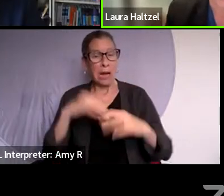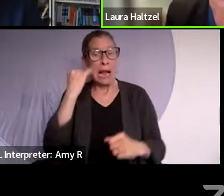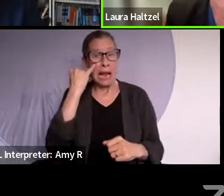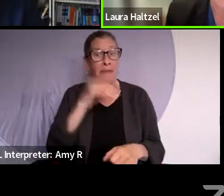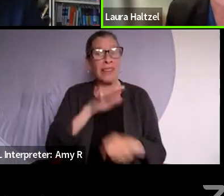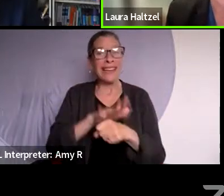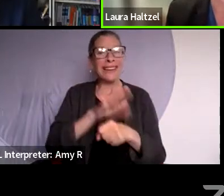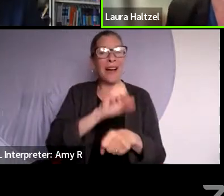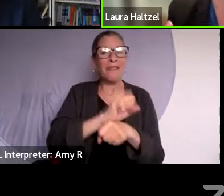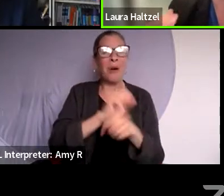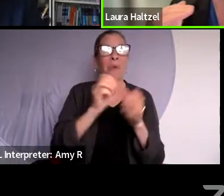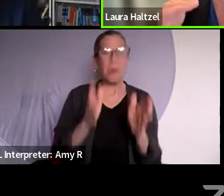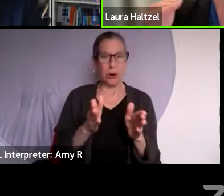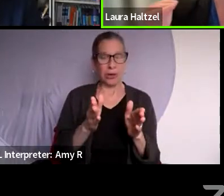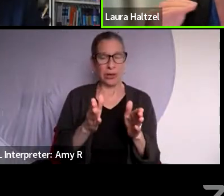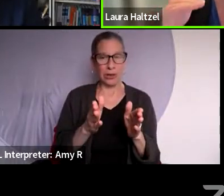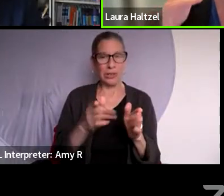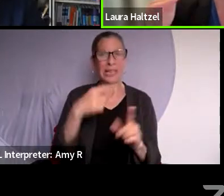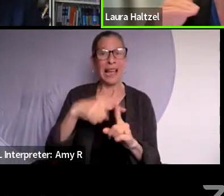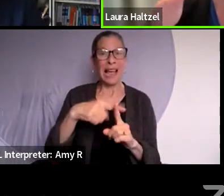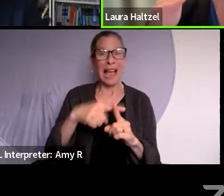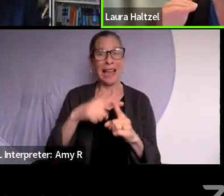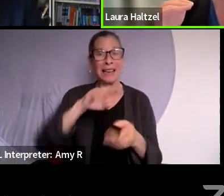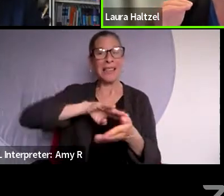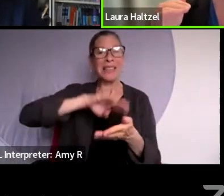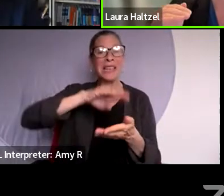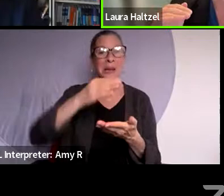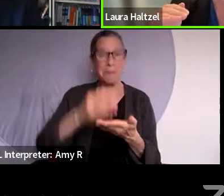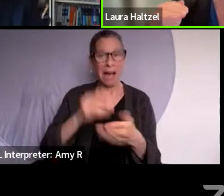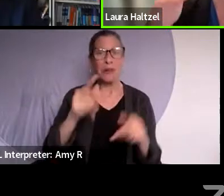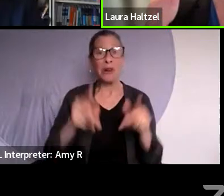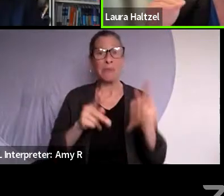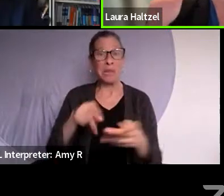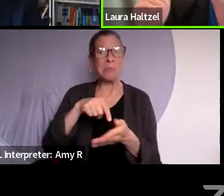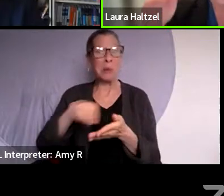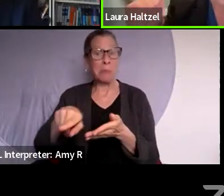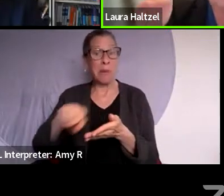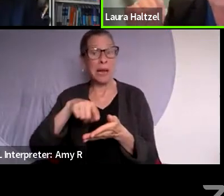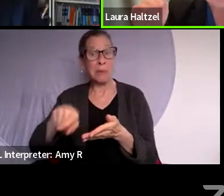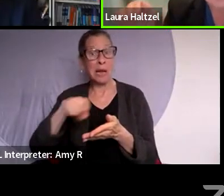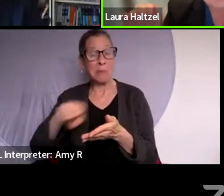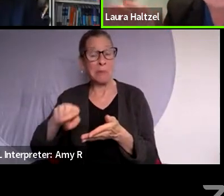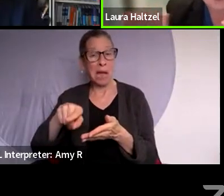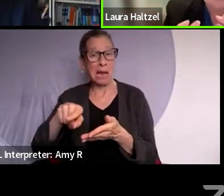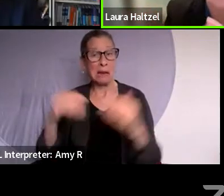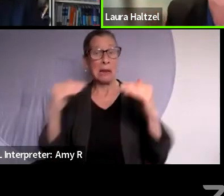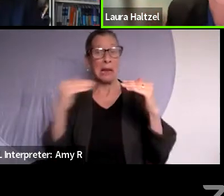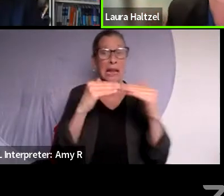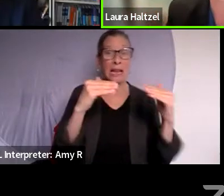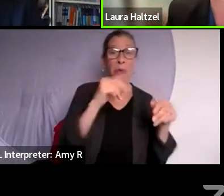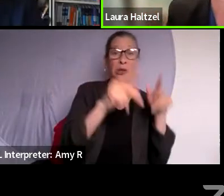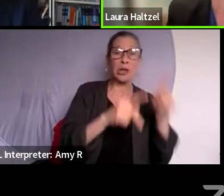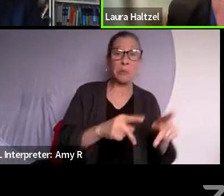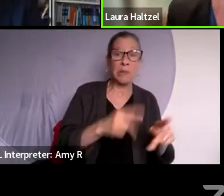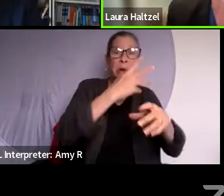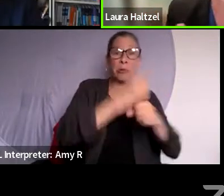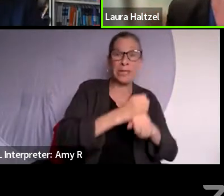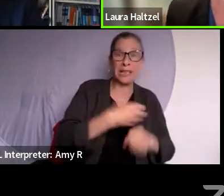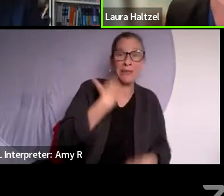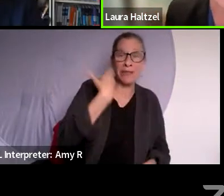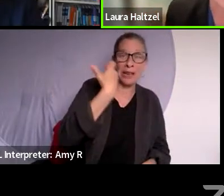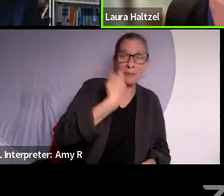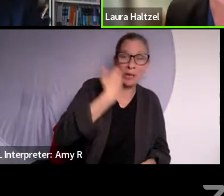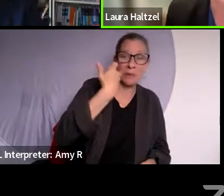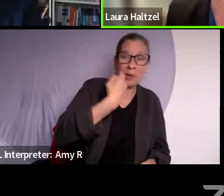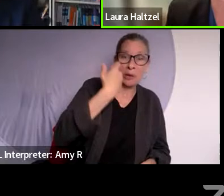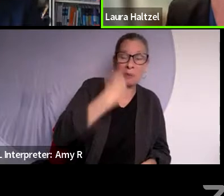enough workers and the amount of people paying in is fairly equivalent to the people who are receiving. The problem